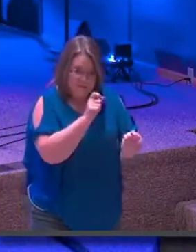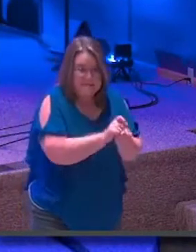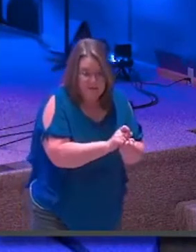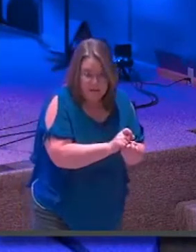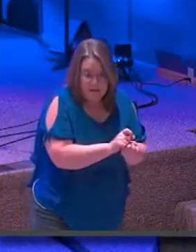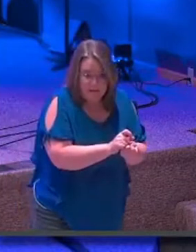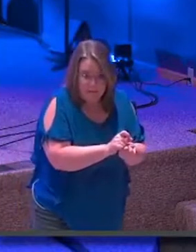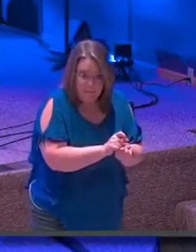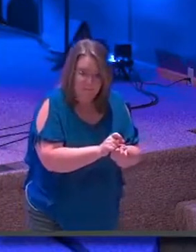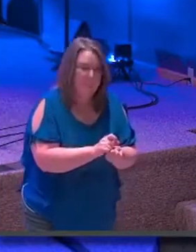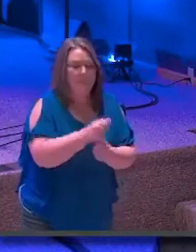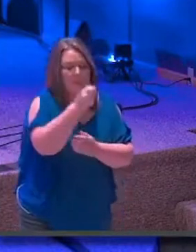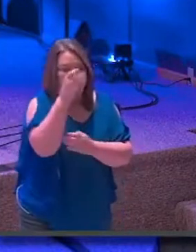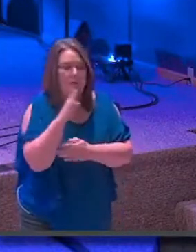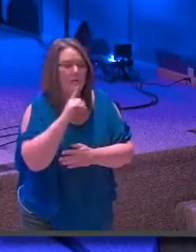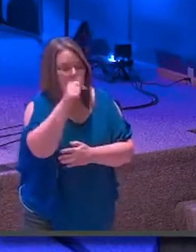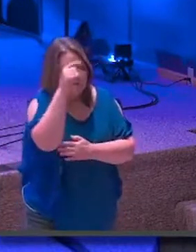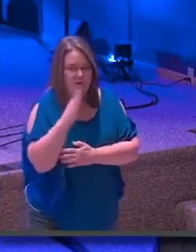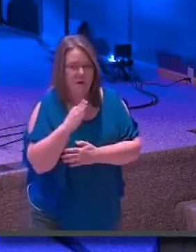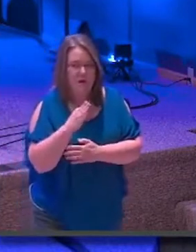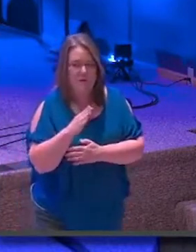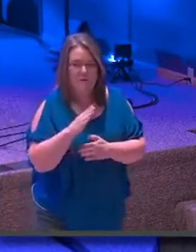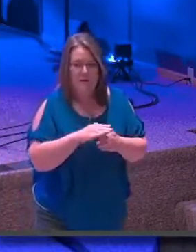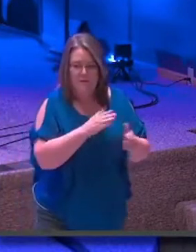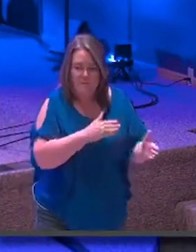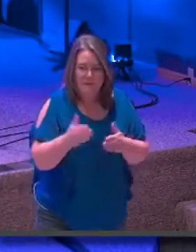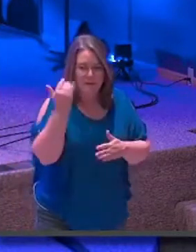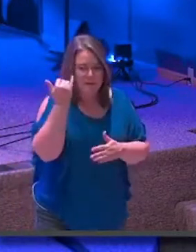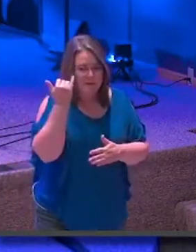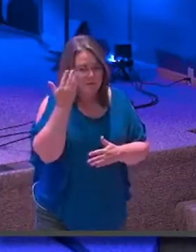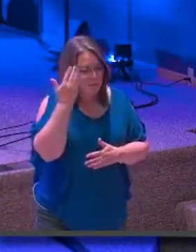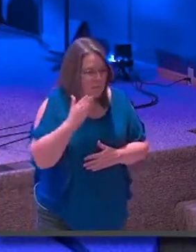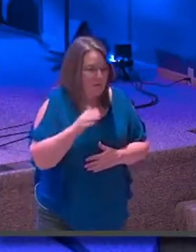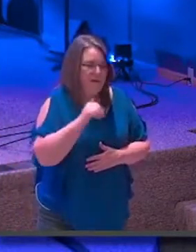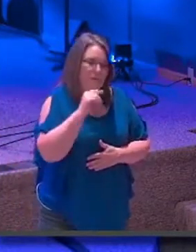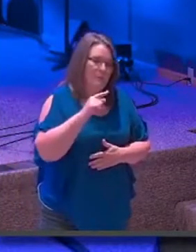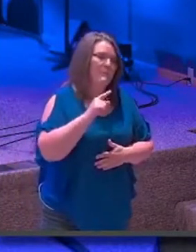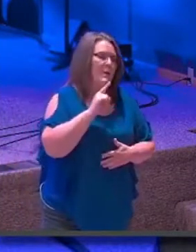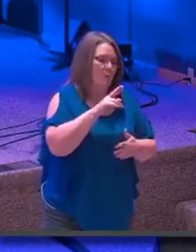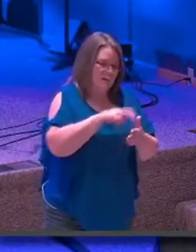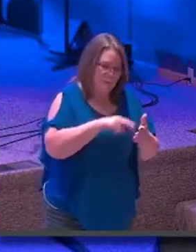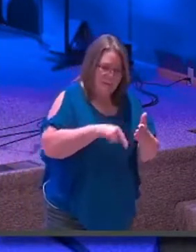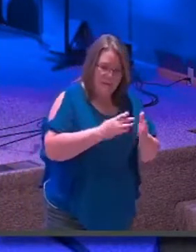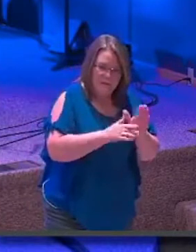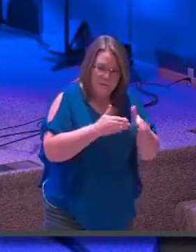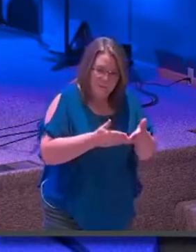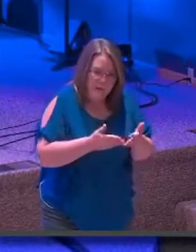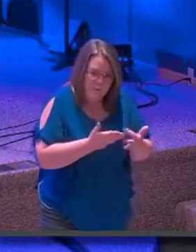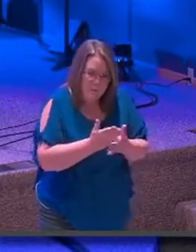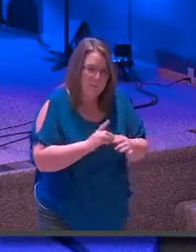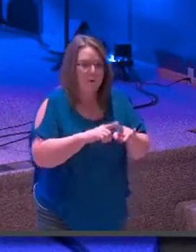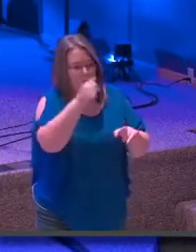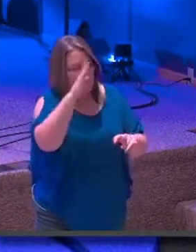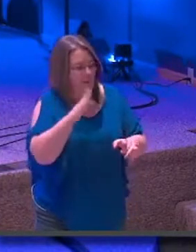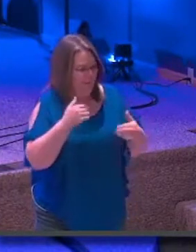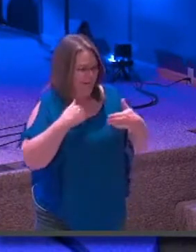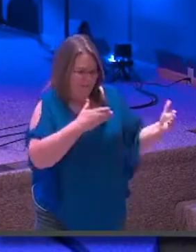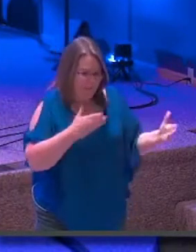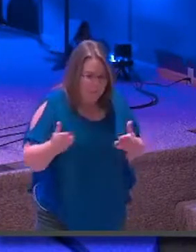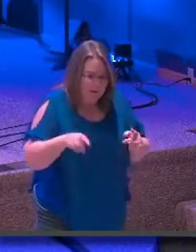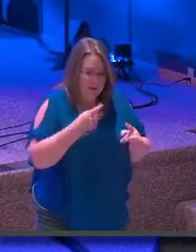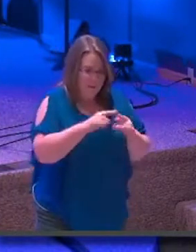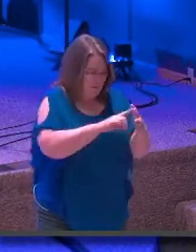And God is a God of strategy. If you don't know that, you haven't really read the Bible through. But God is a God of strategy. When you start in